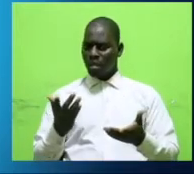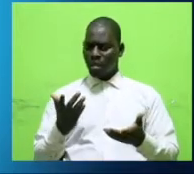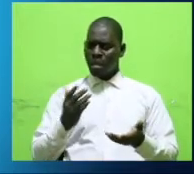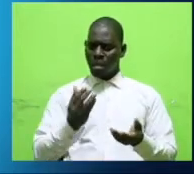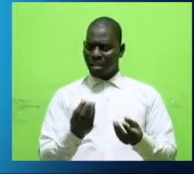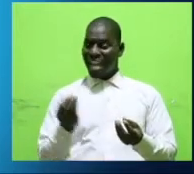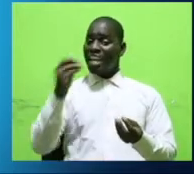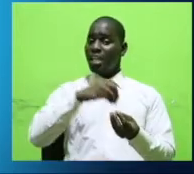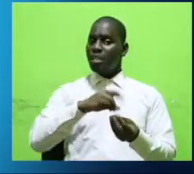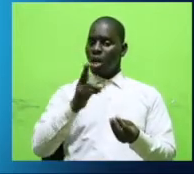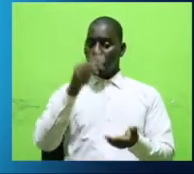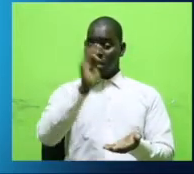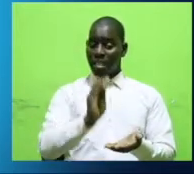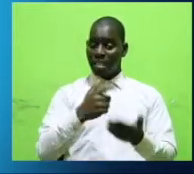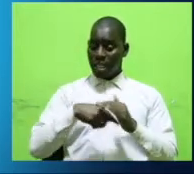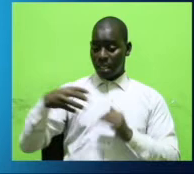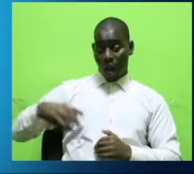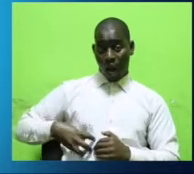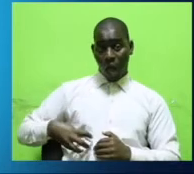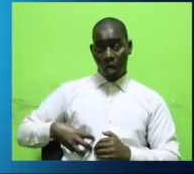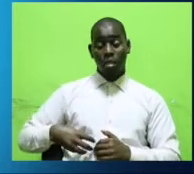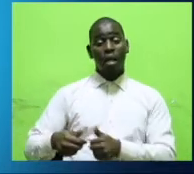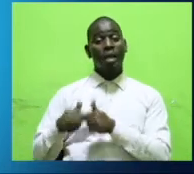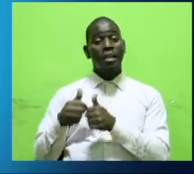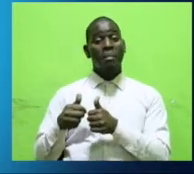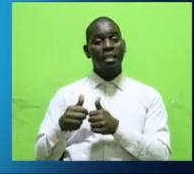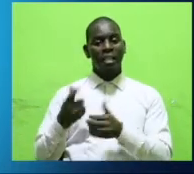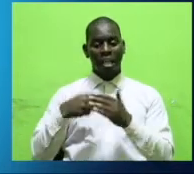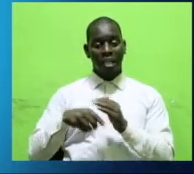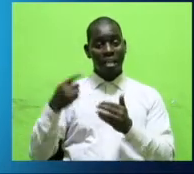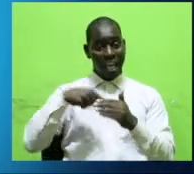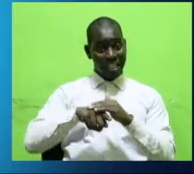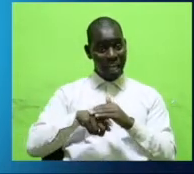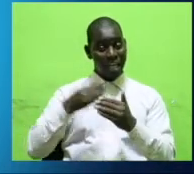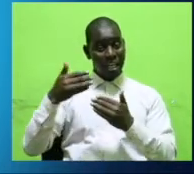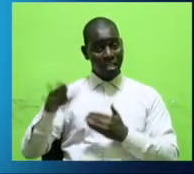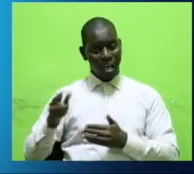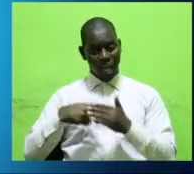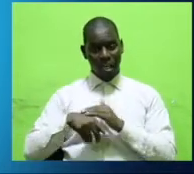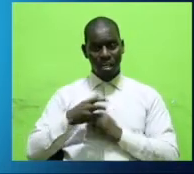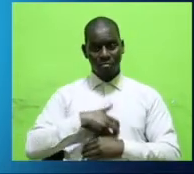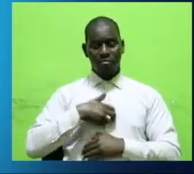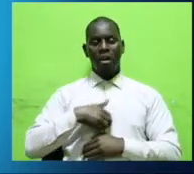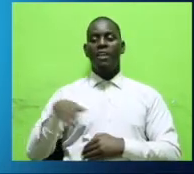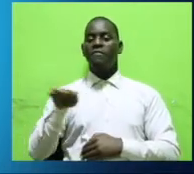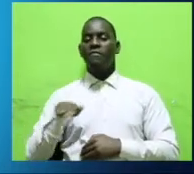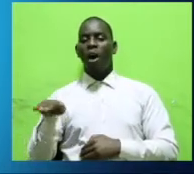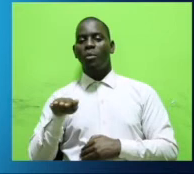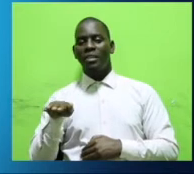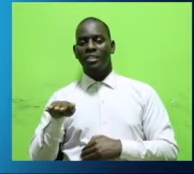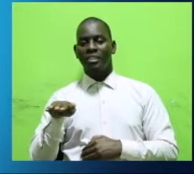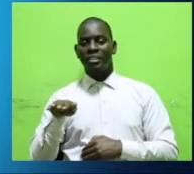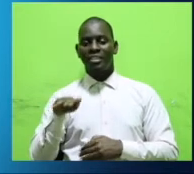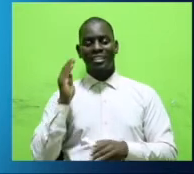increasing and decreasing of the pressure in the lungs depending on the external pressure of the